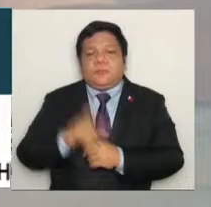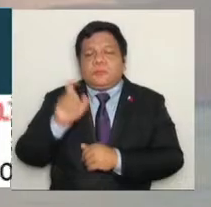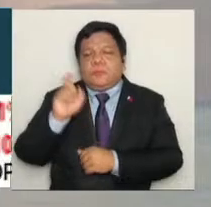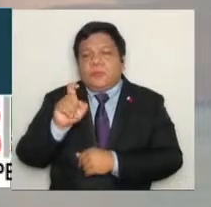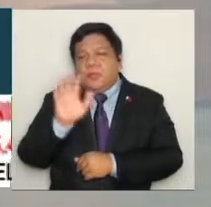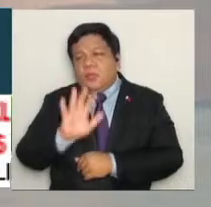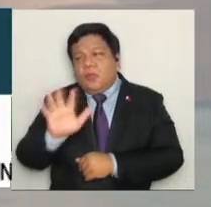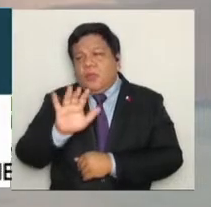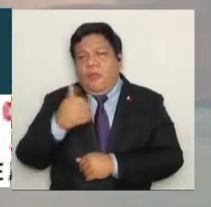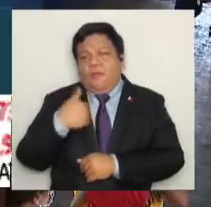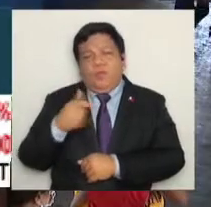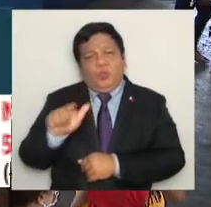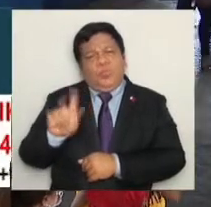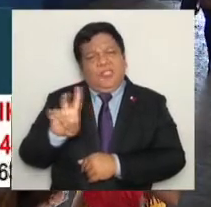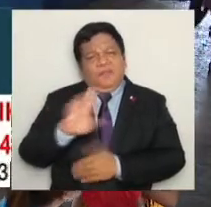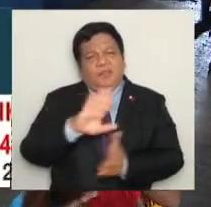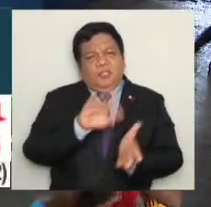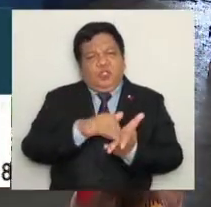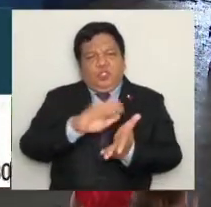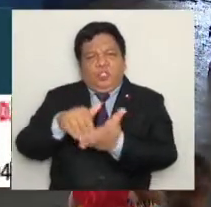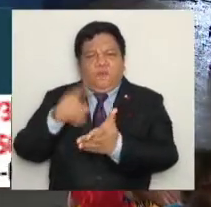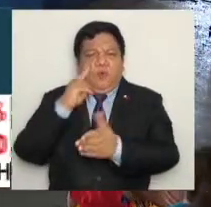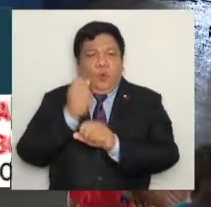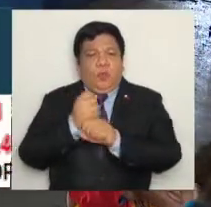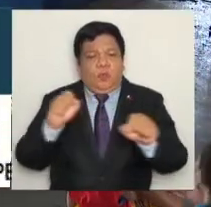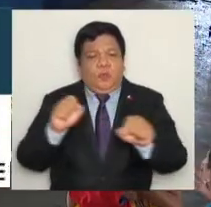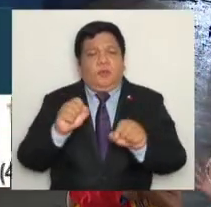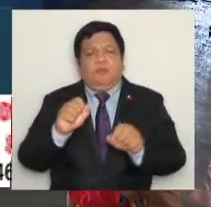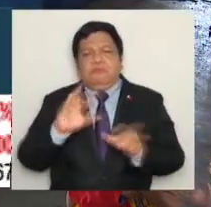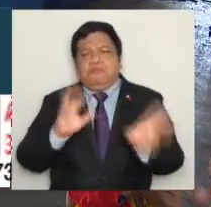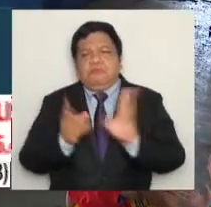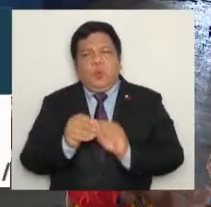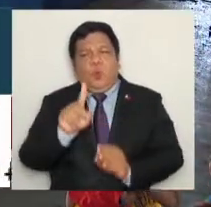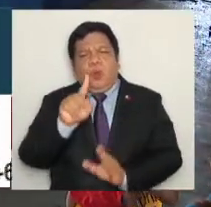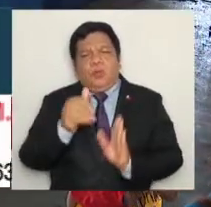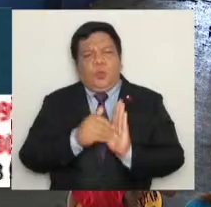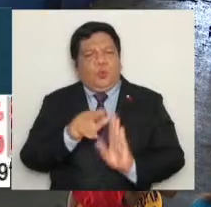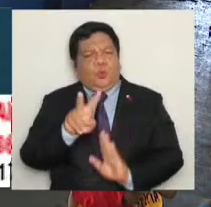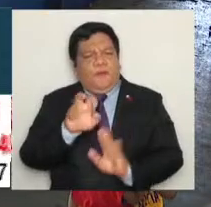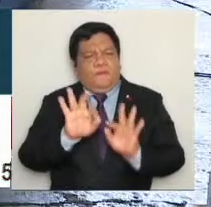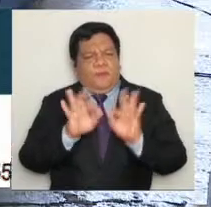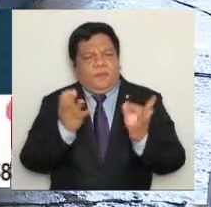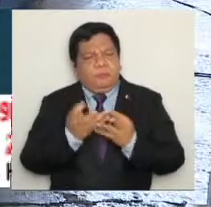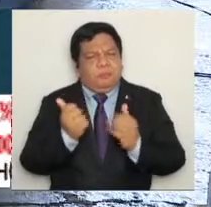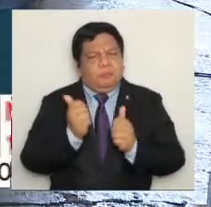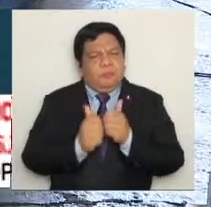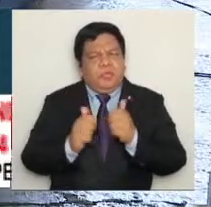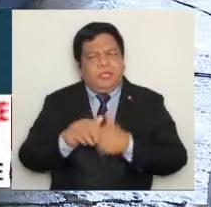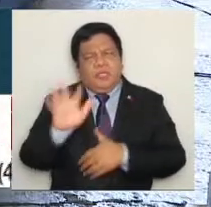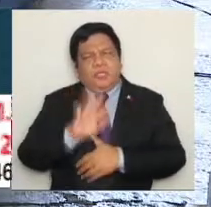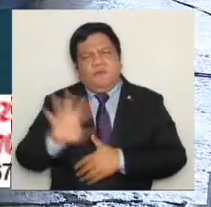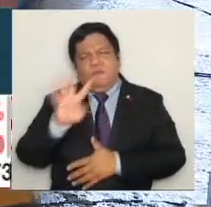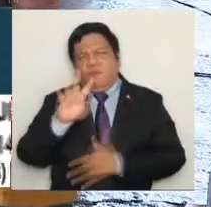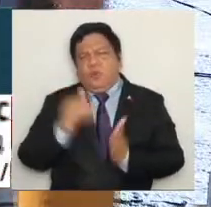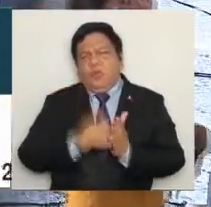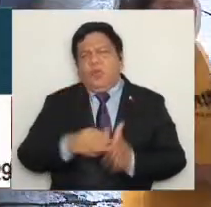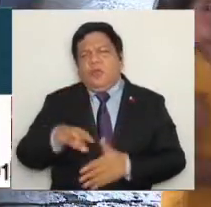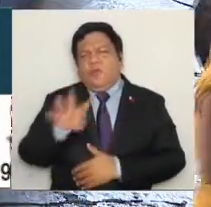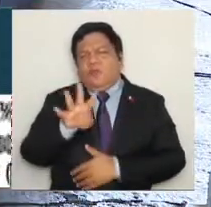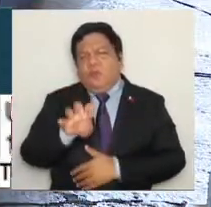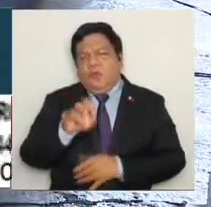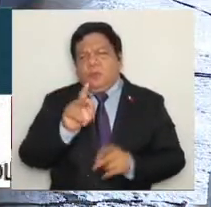centers are now accommodating 1,200 families, or that's equivalent to 4,400